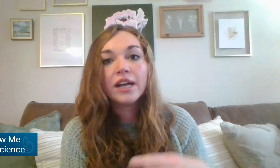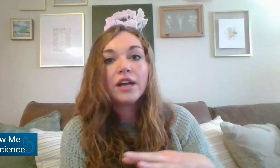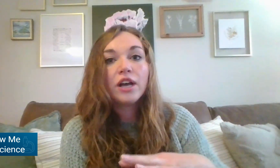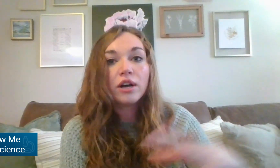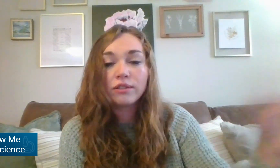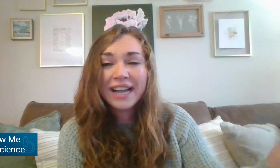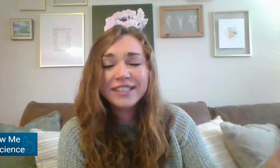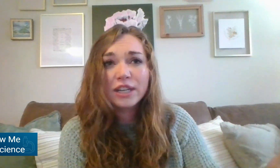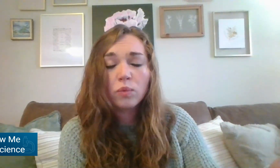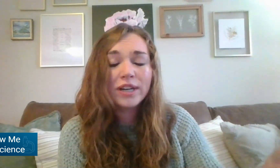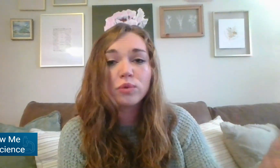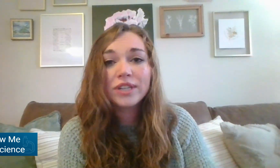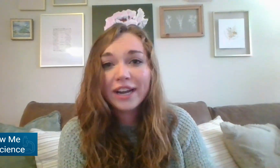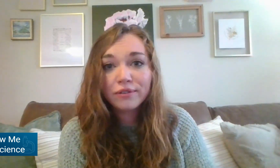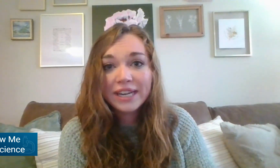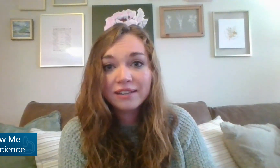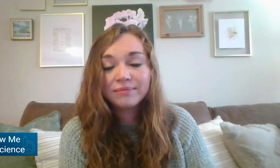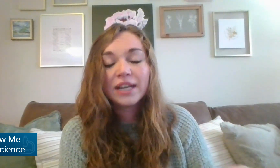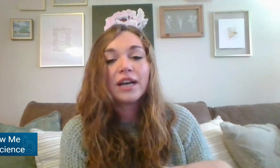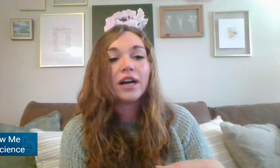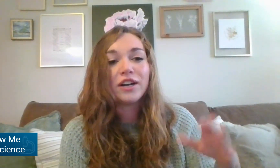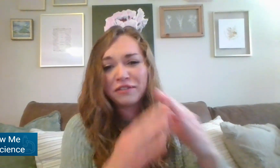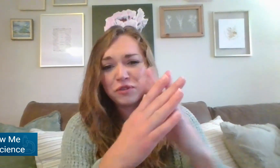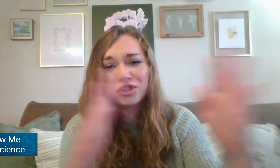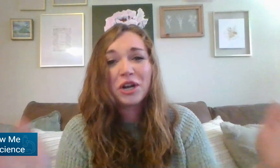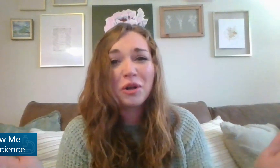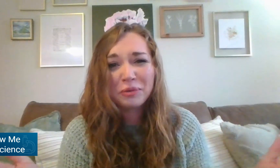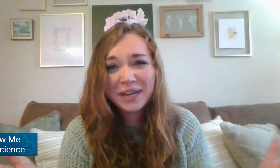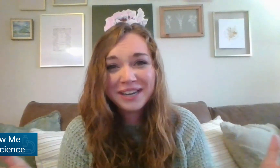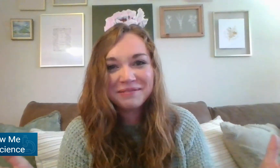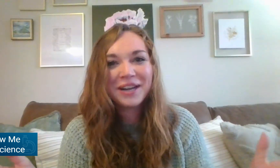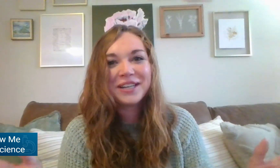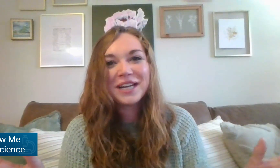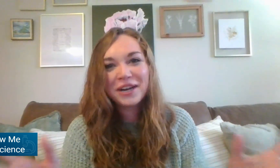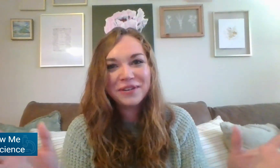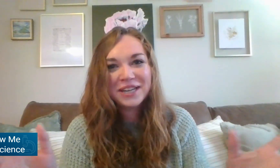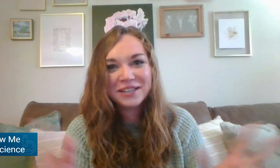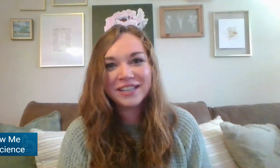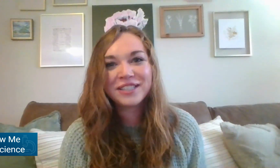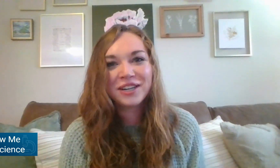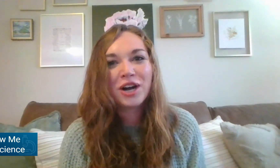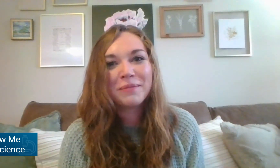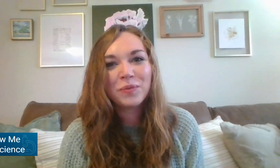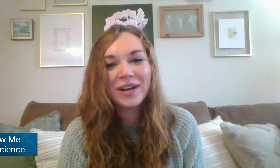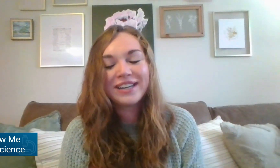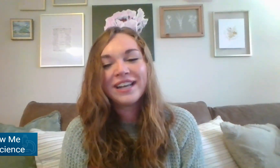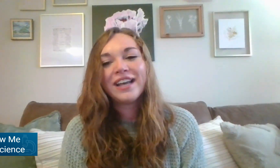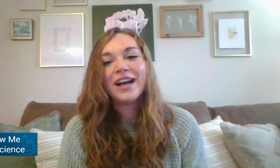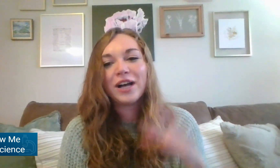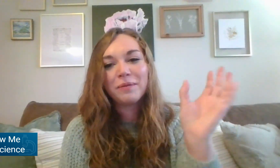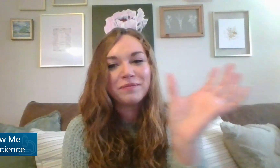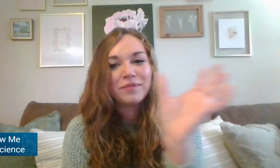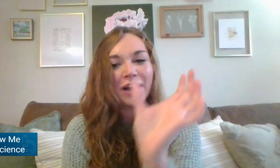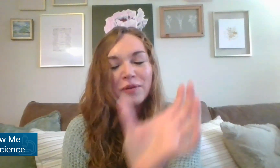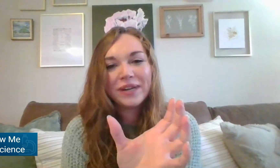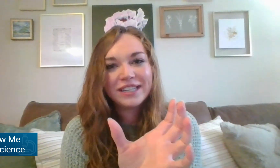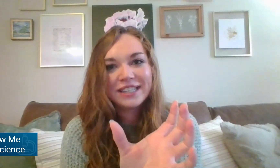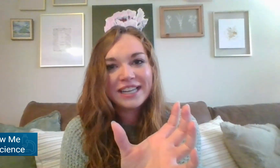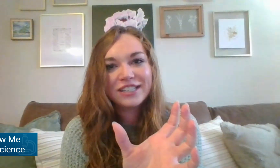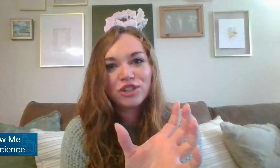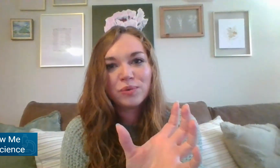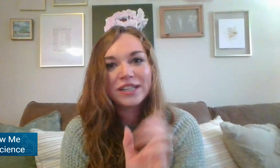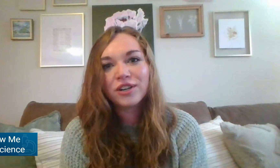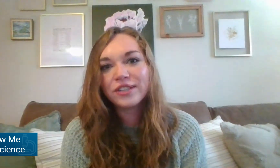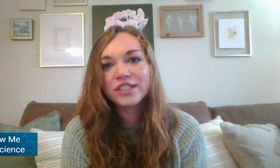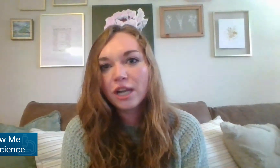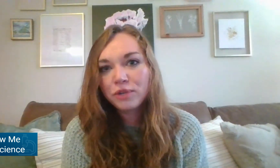time. But lasting ones were diarrhea. Unfortunately, all 3. Diarrhea is a common one. I went